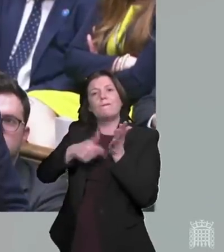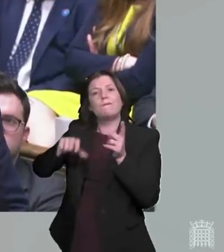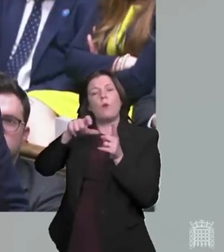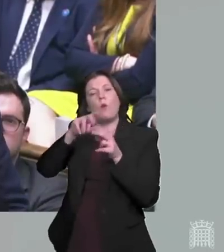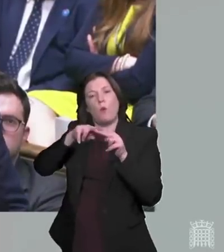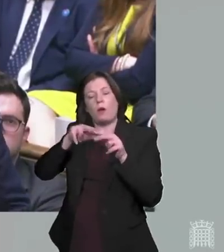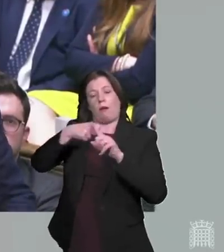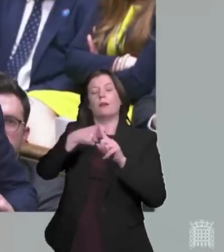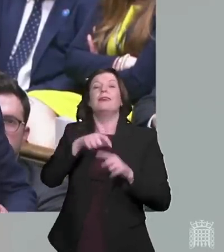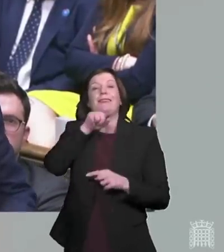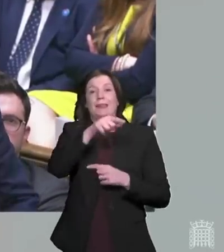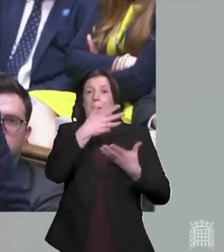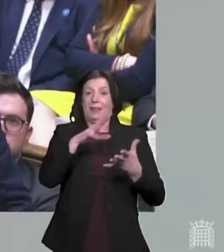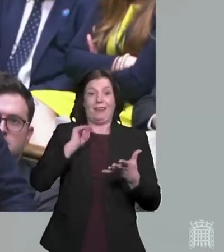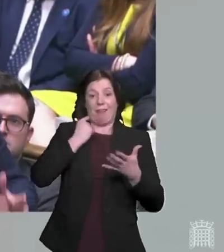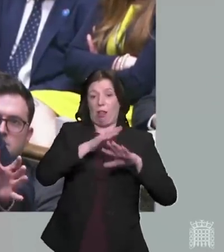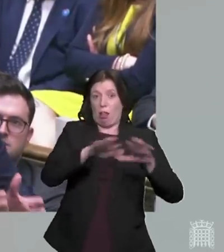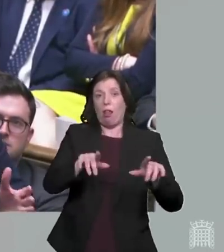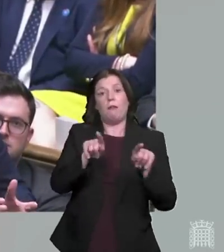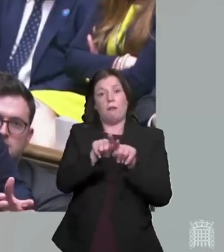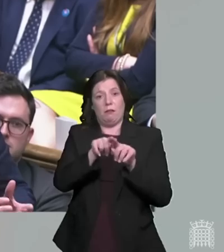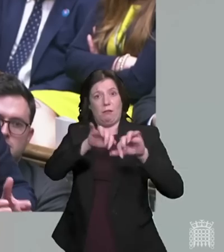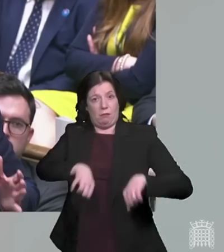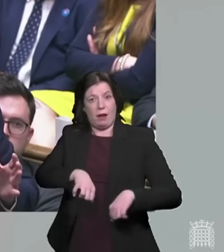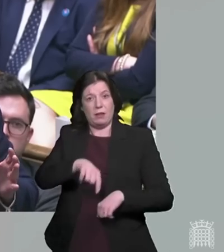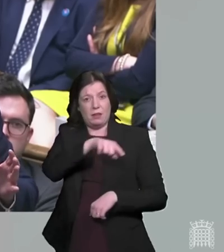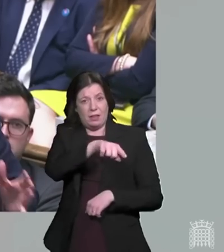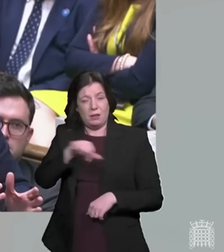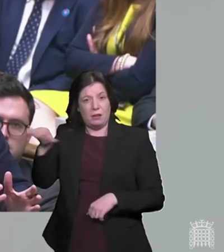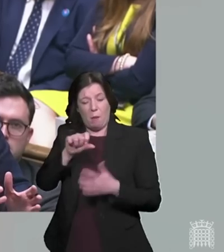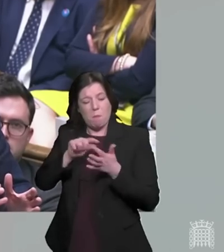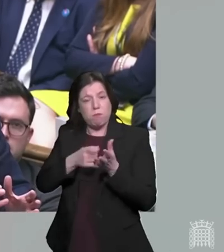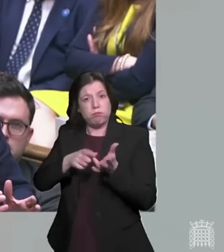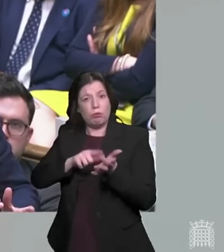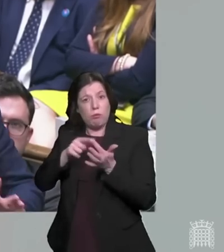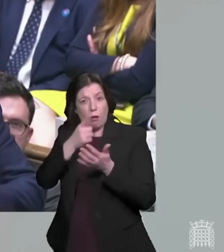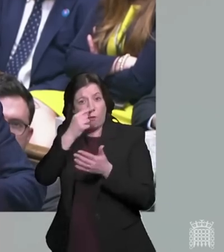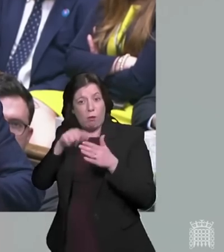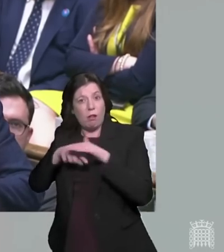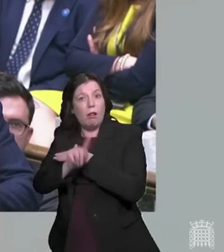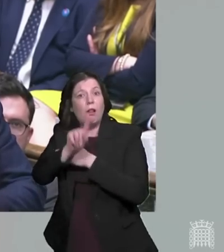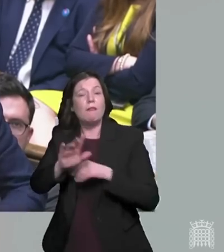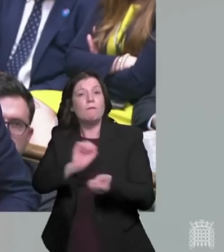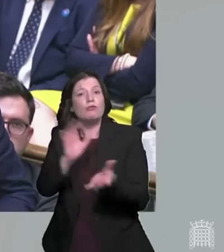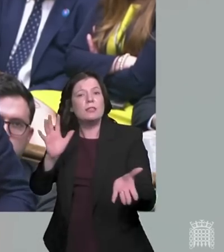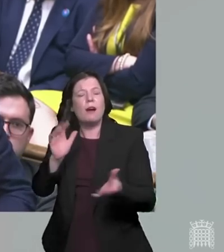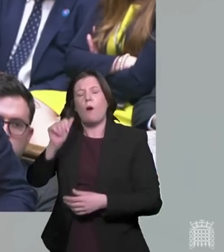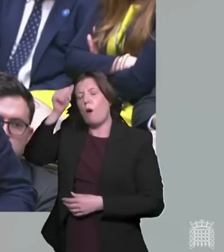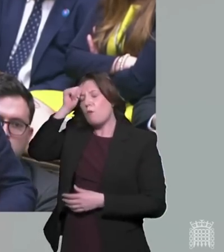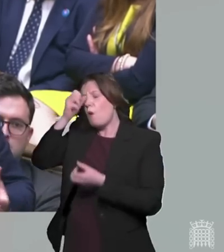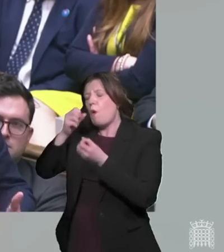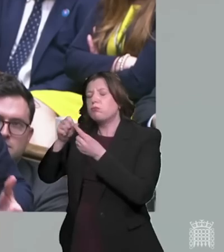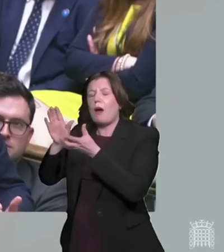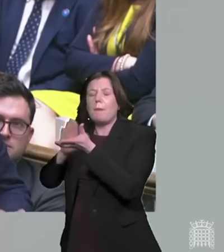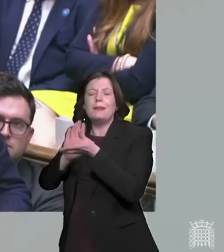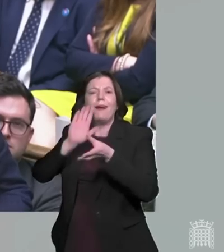again up for parole next month. Now, I know the Prime Minister doesn't have any decision-making process in terms of the Independent Parole Board,